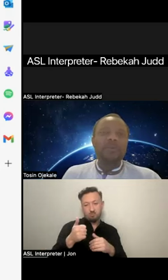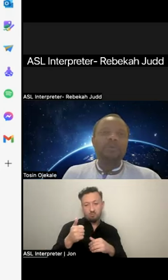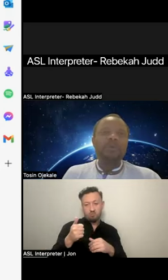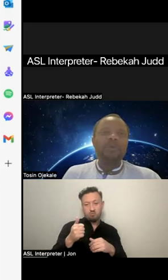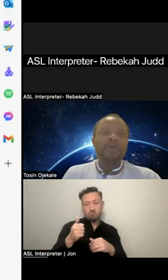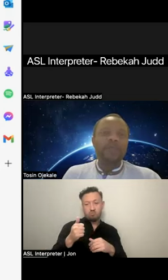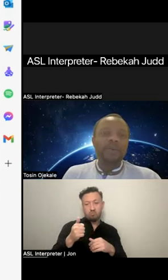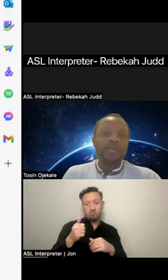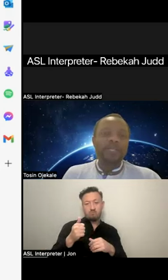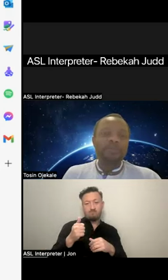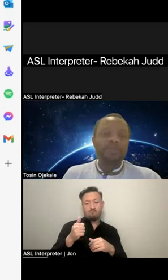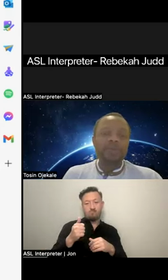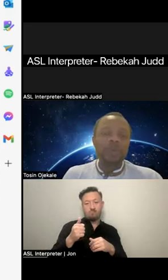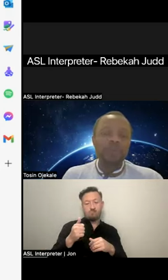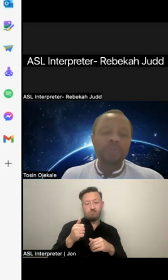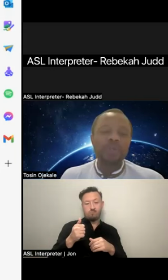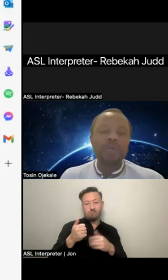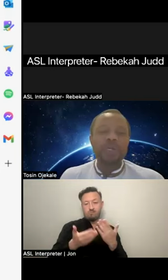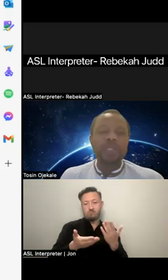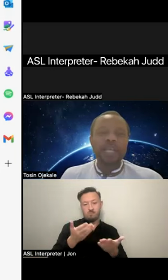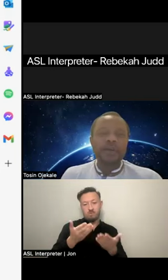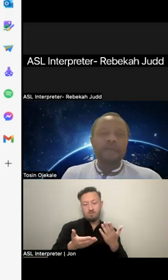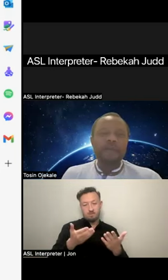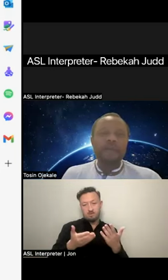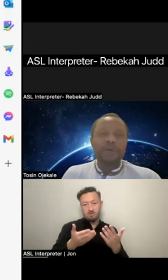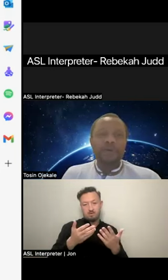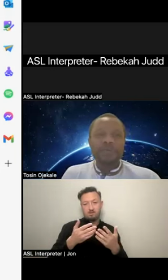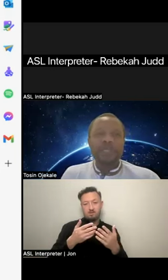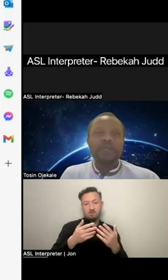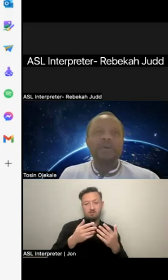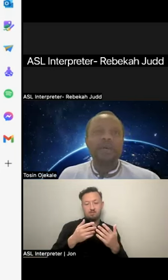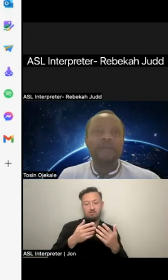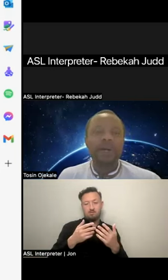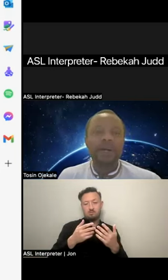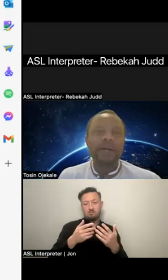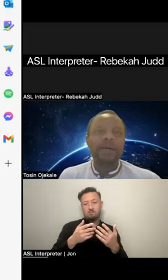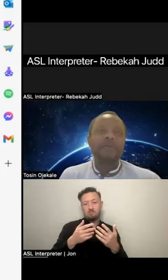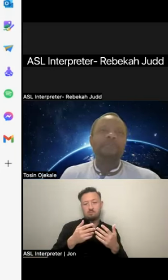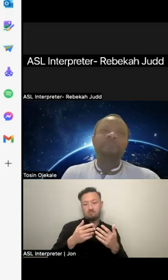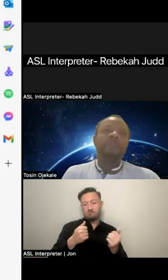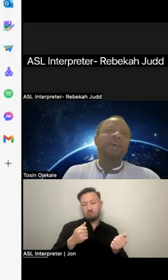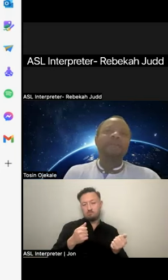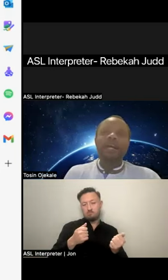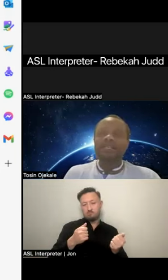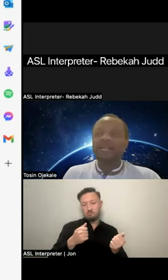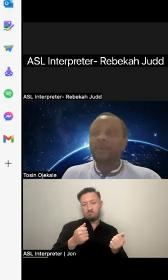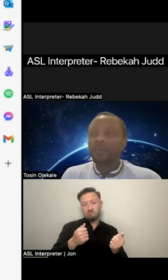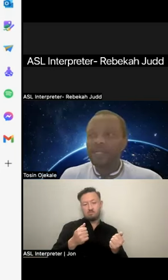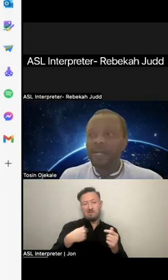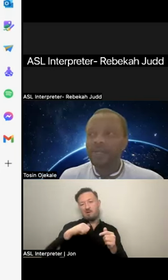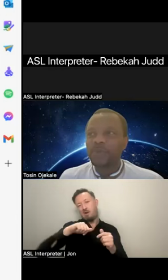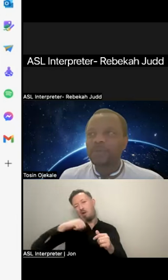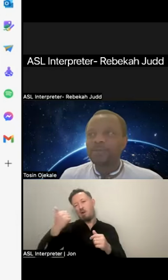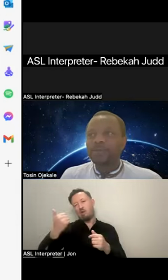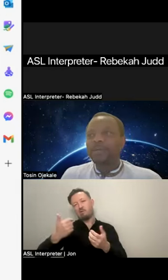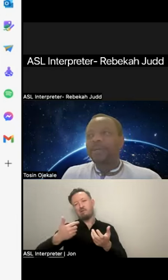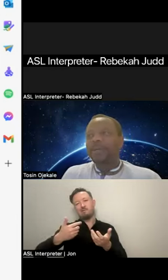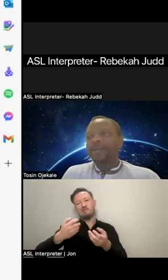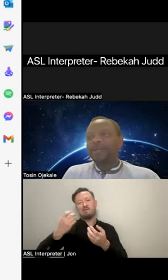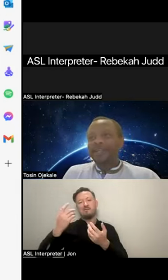you might want to look for other means. Maybe you want to take care of the fuel using other firefighting equipment as